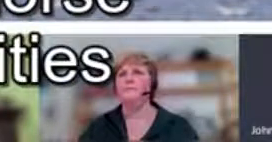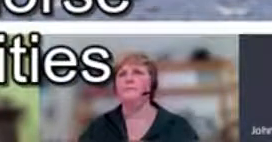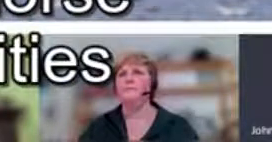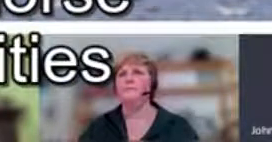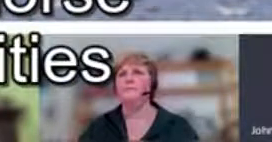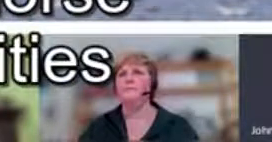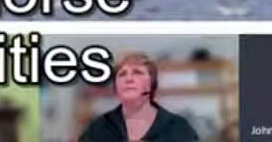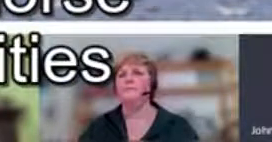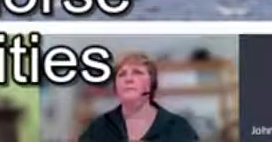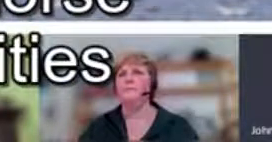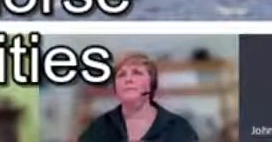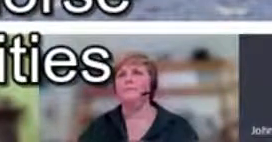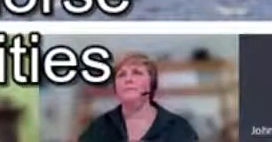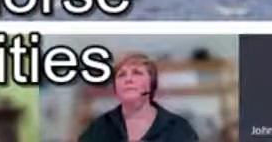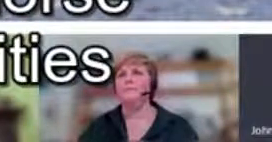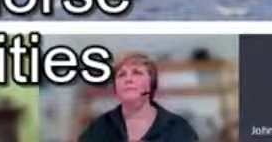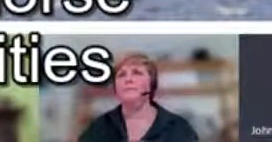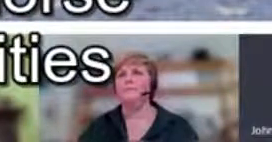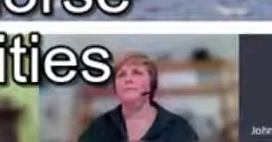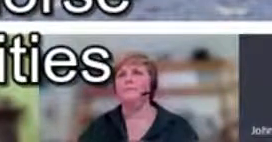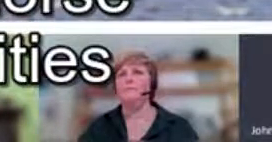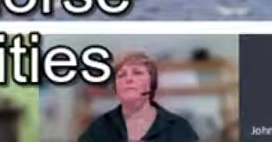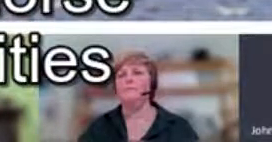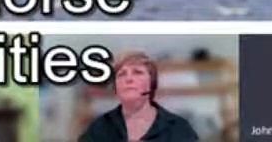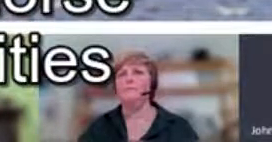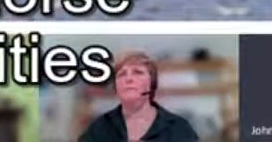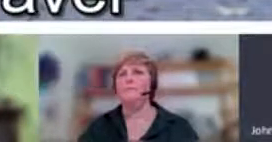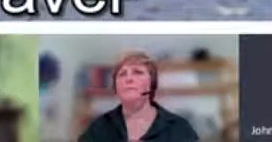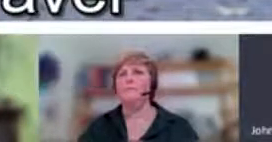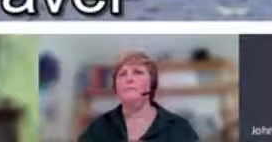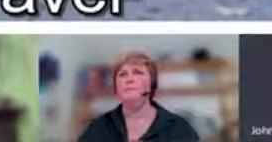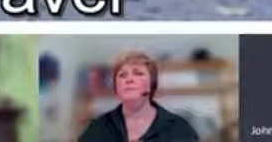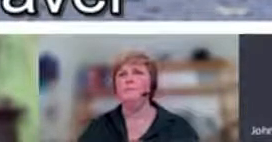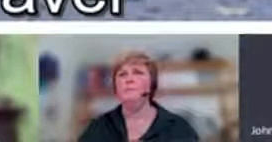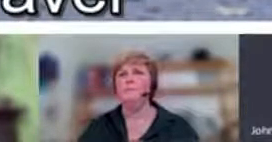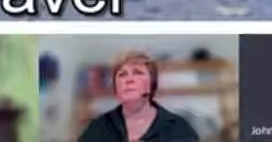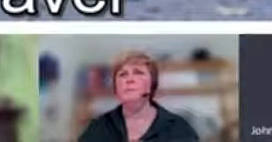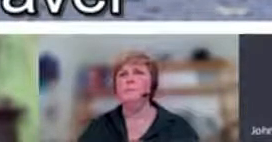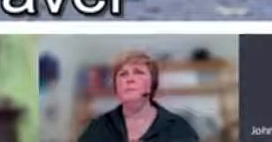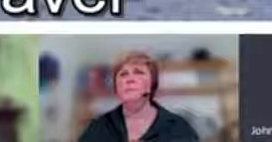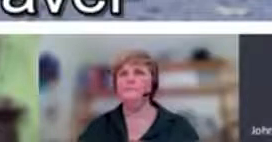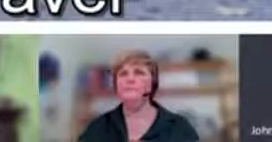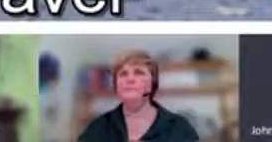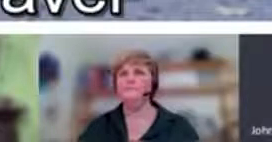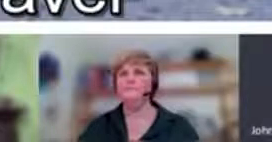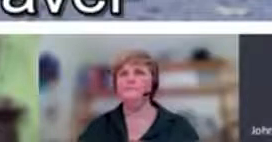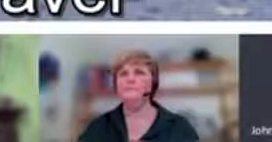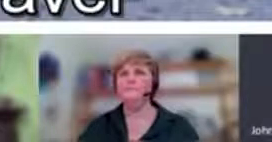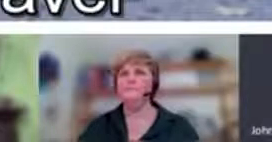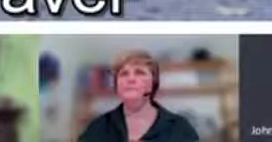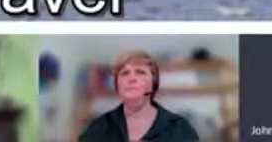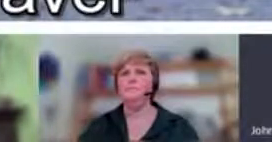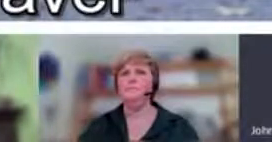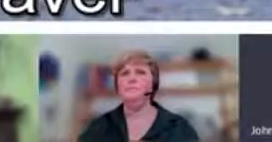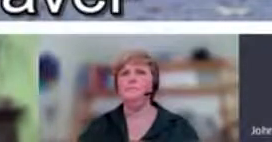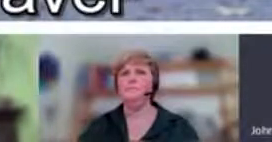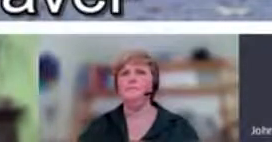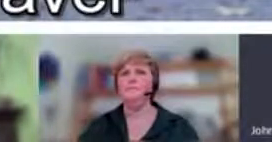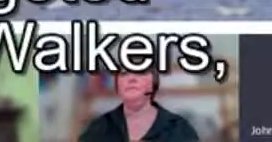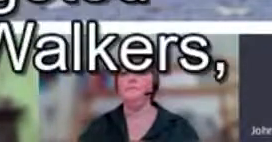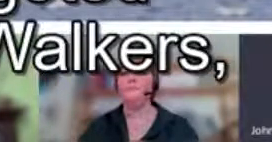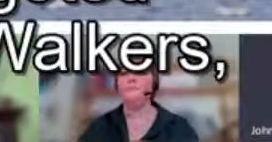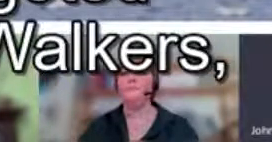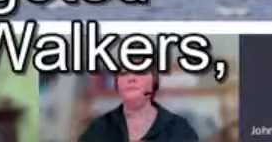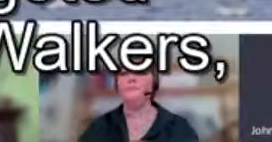for walkers, cyclists and horse riders that will connect local communities with green spaces and promote active travel choices.